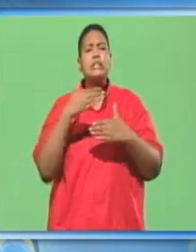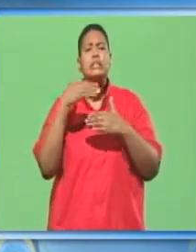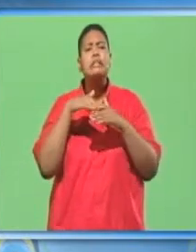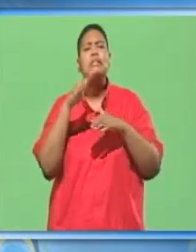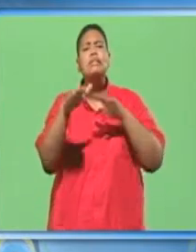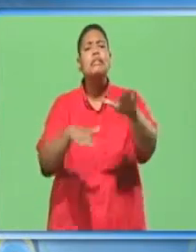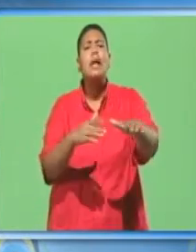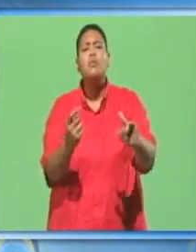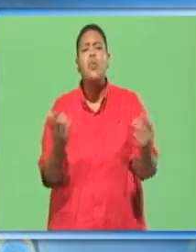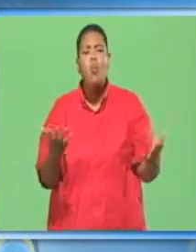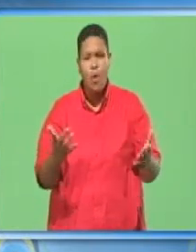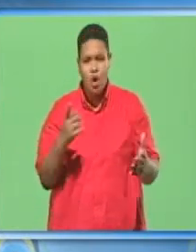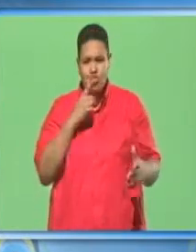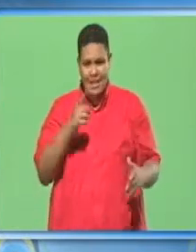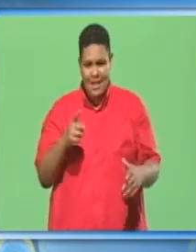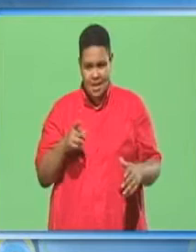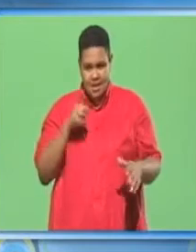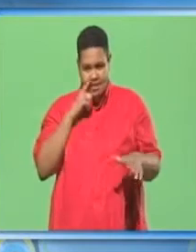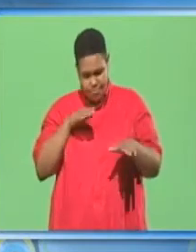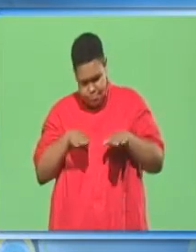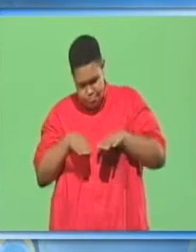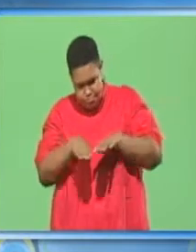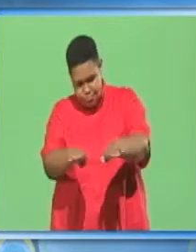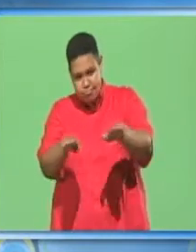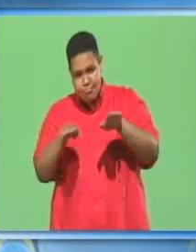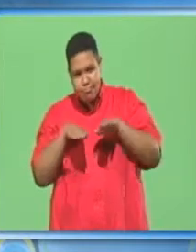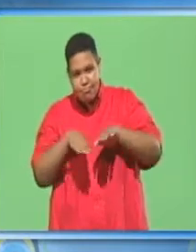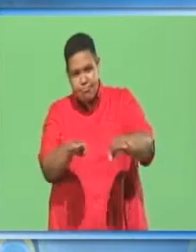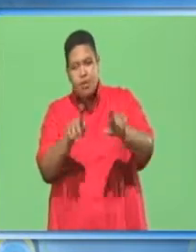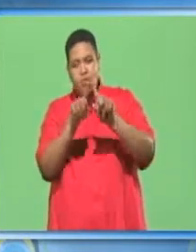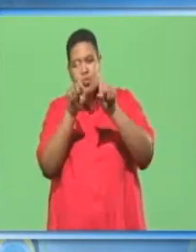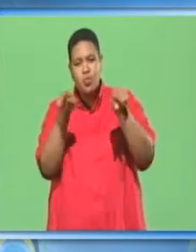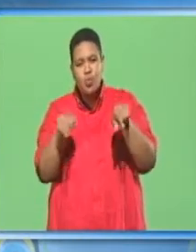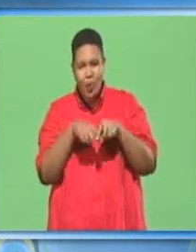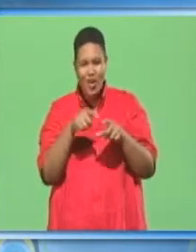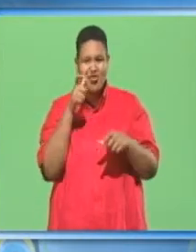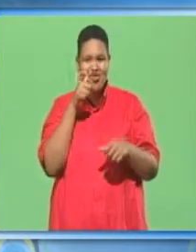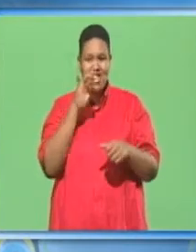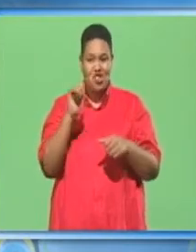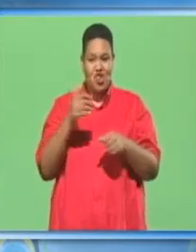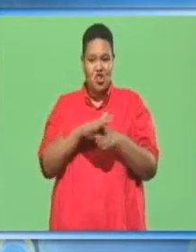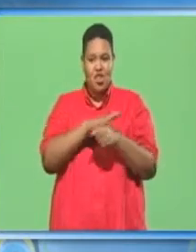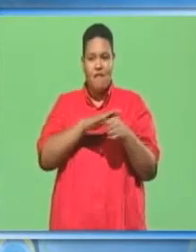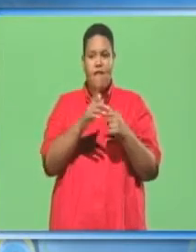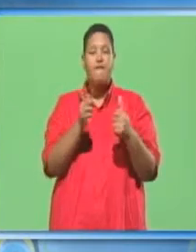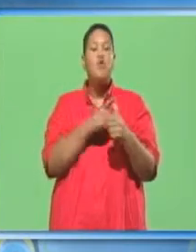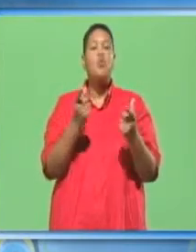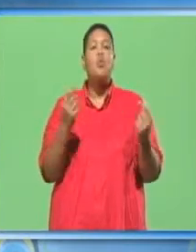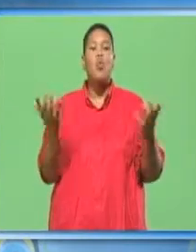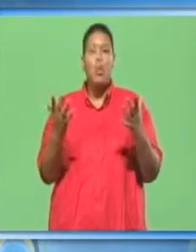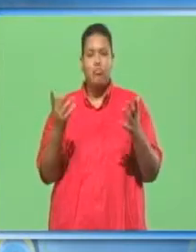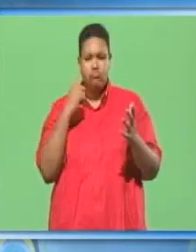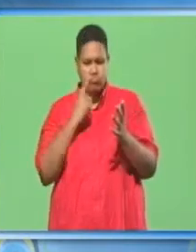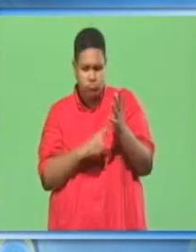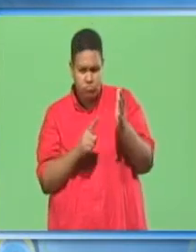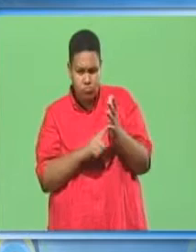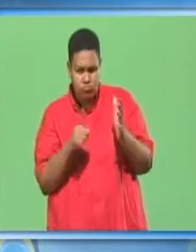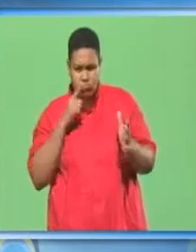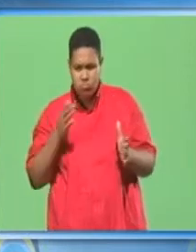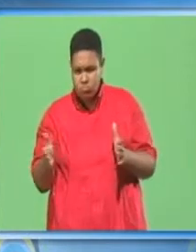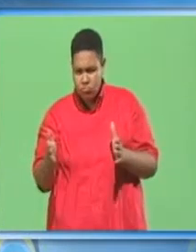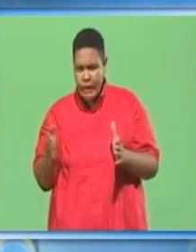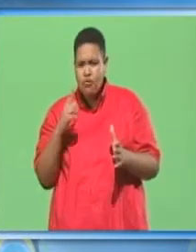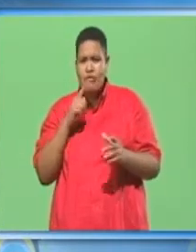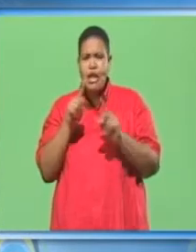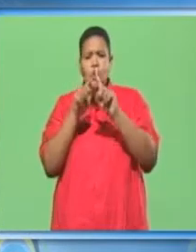one edge perpendicular to the face that was just surfaced. First, verify that the fence is square